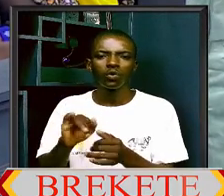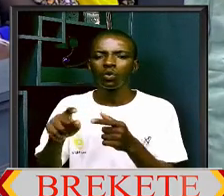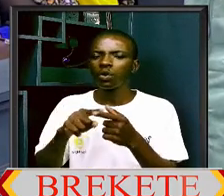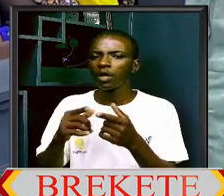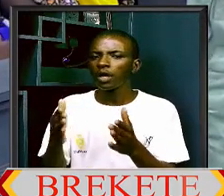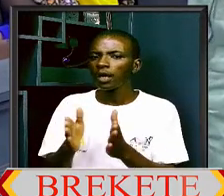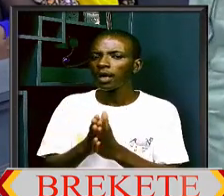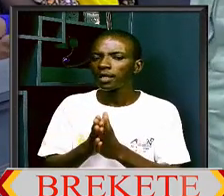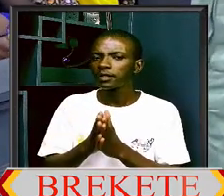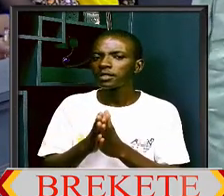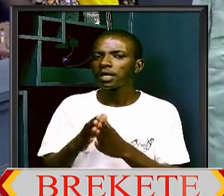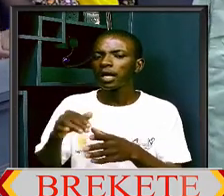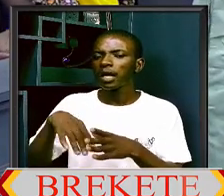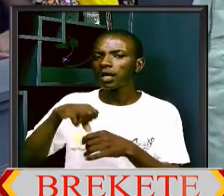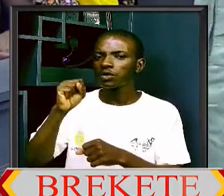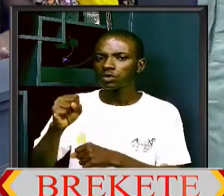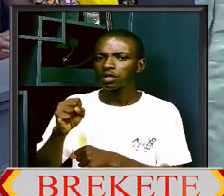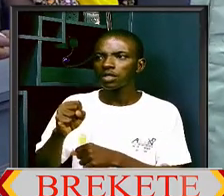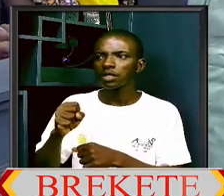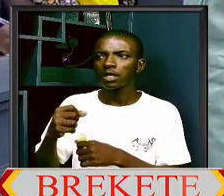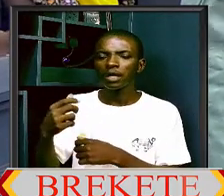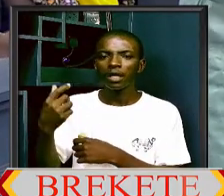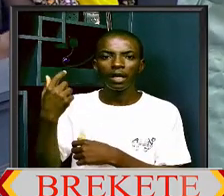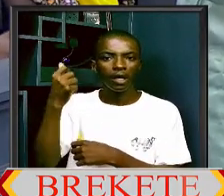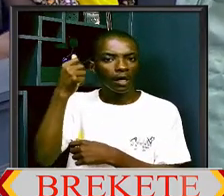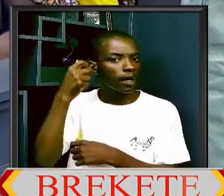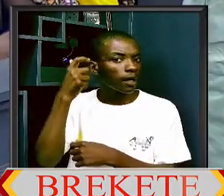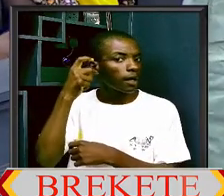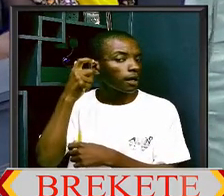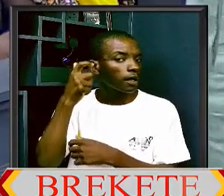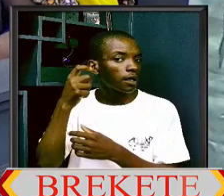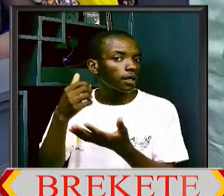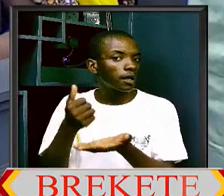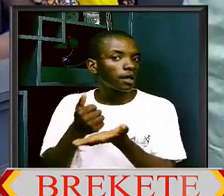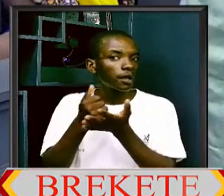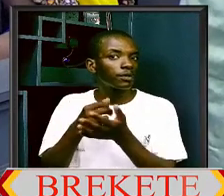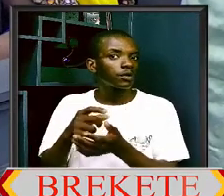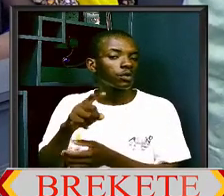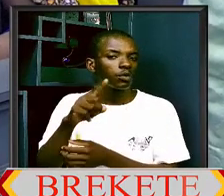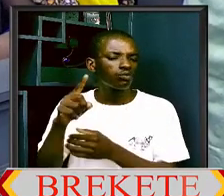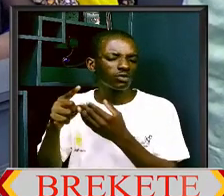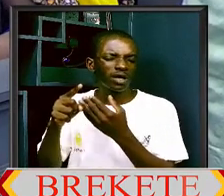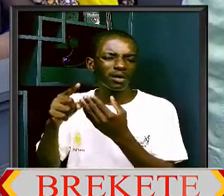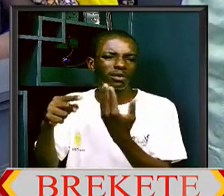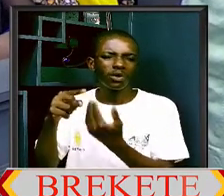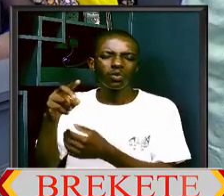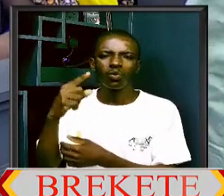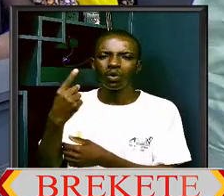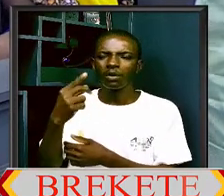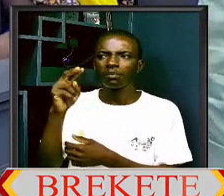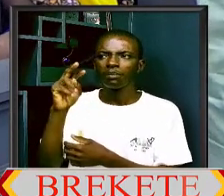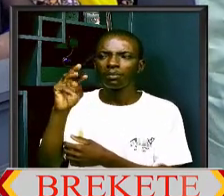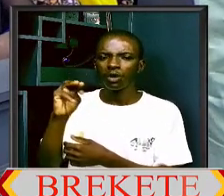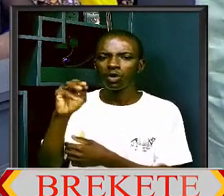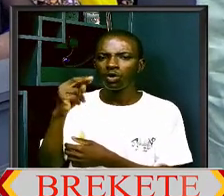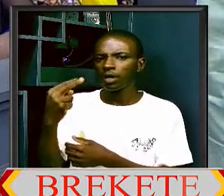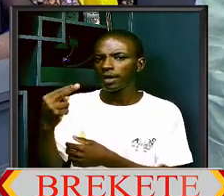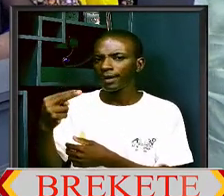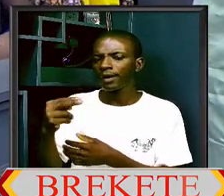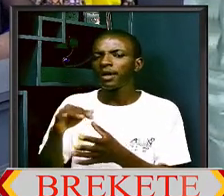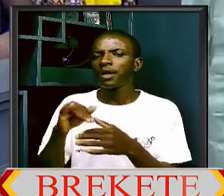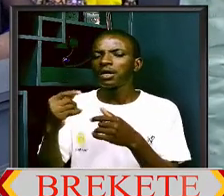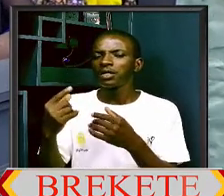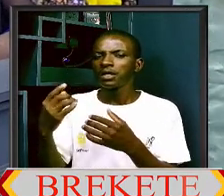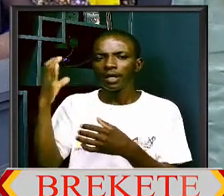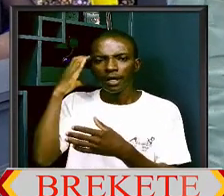I ask cash outside the hearing aid alone is around 1 million naira apart from the treatment the